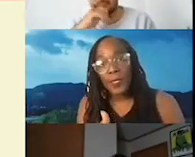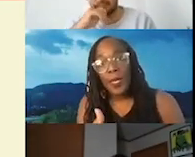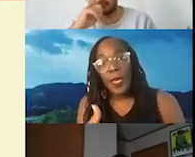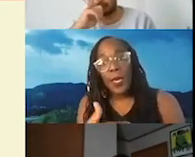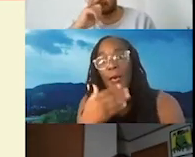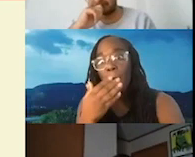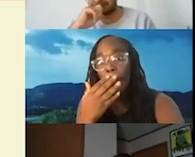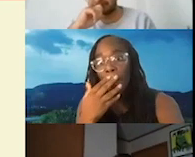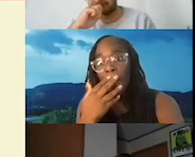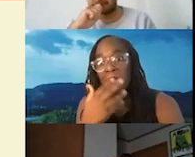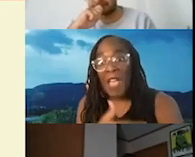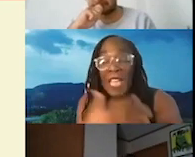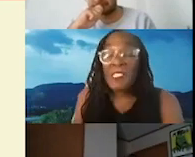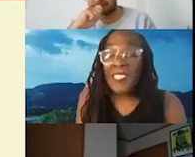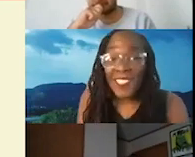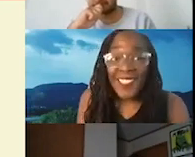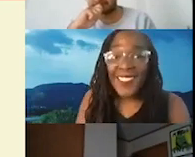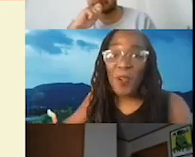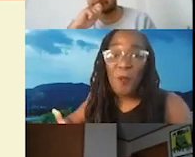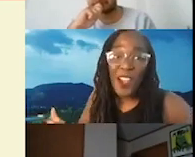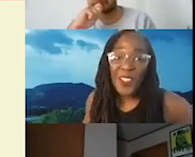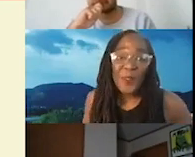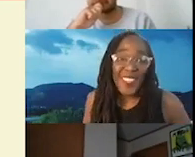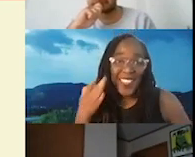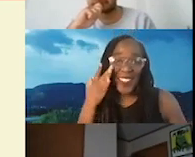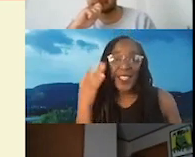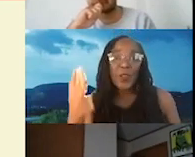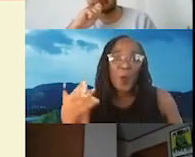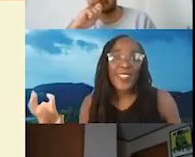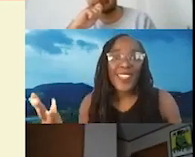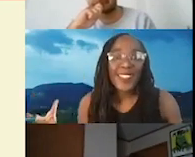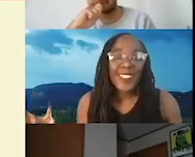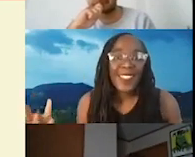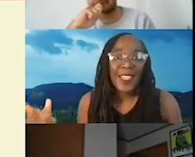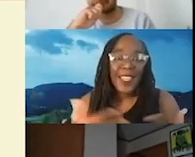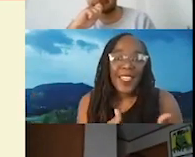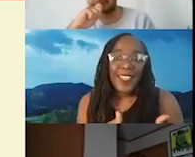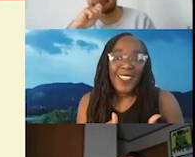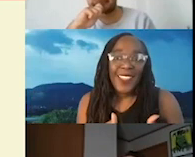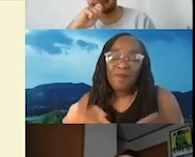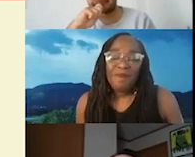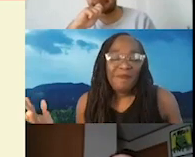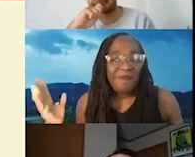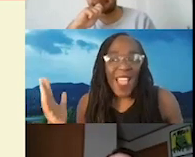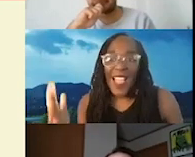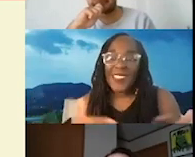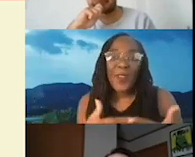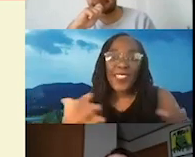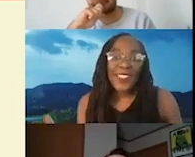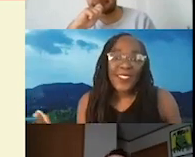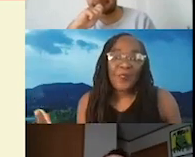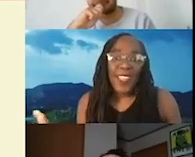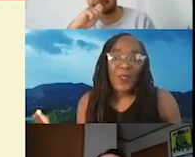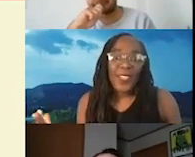this. I could suggest one or two things. You know, one thing is to see, I sound